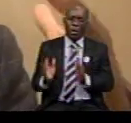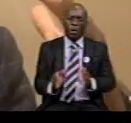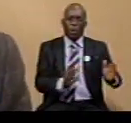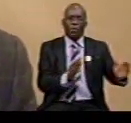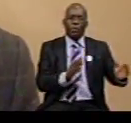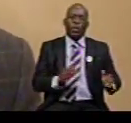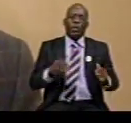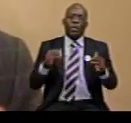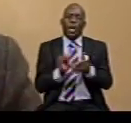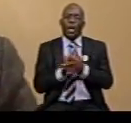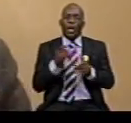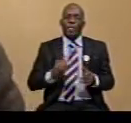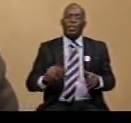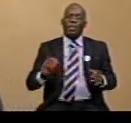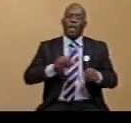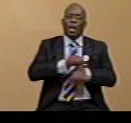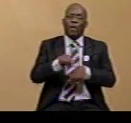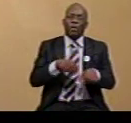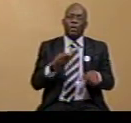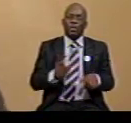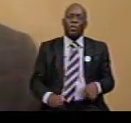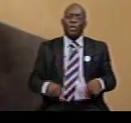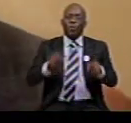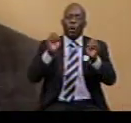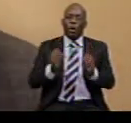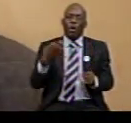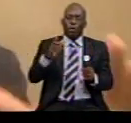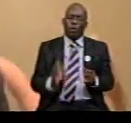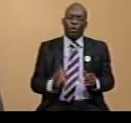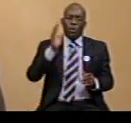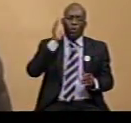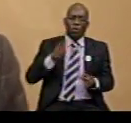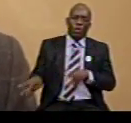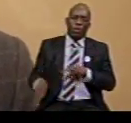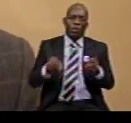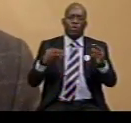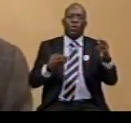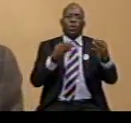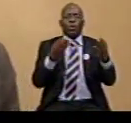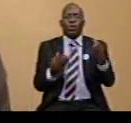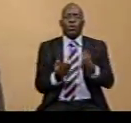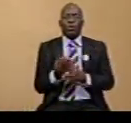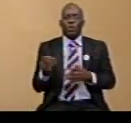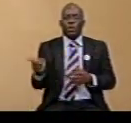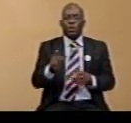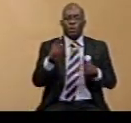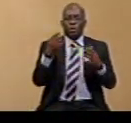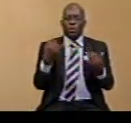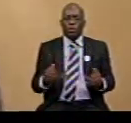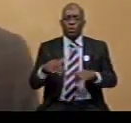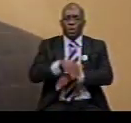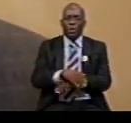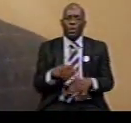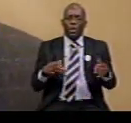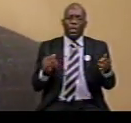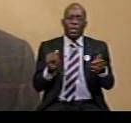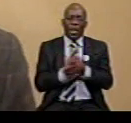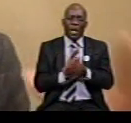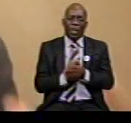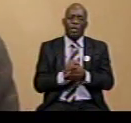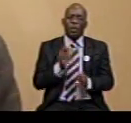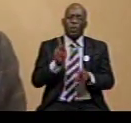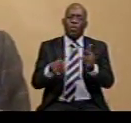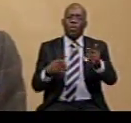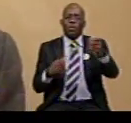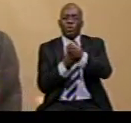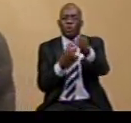and the anointing of God will flow through him tonight. This, as we have gathered together, and all the supporting minister,